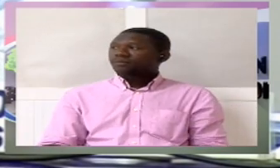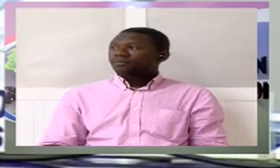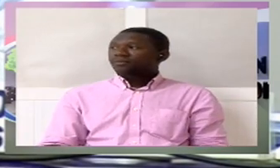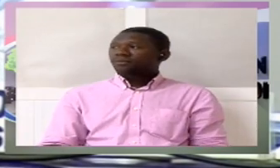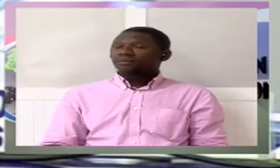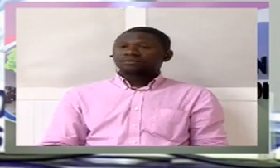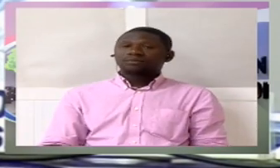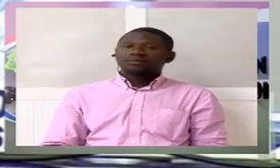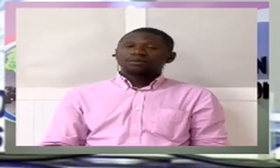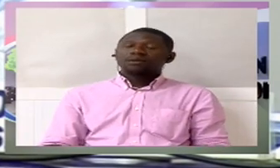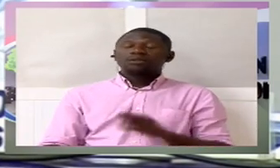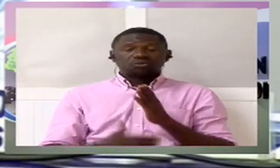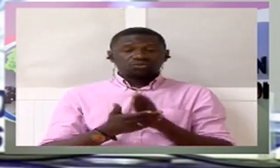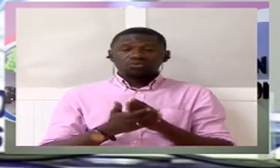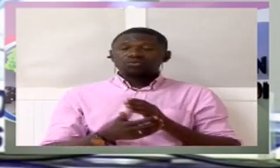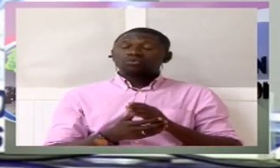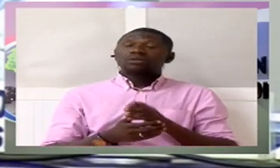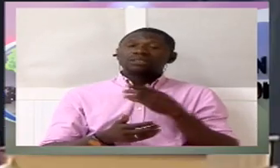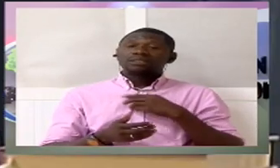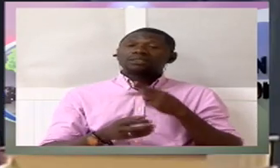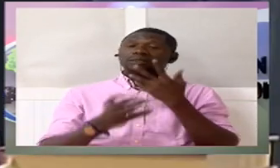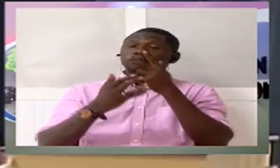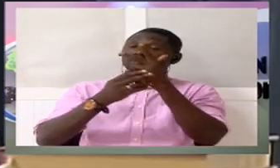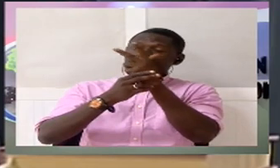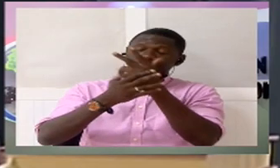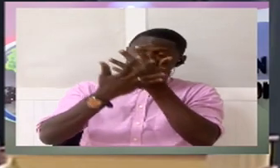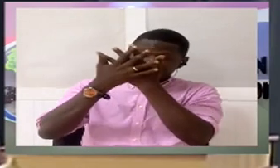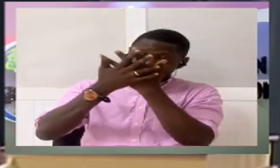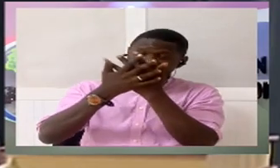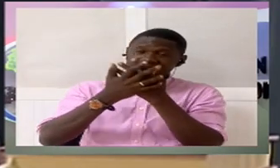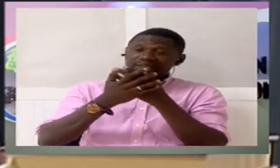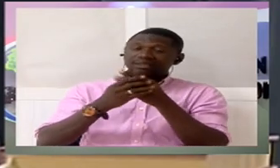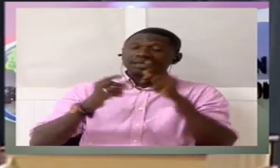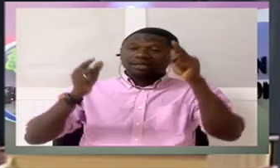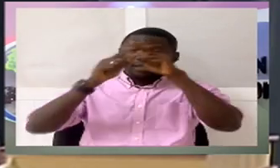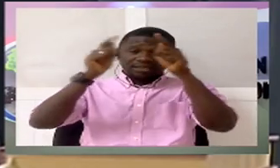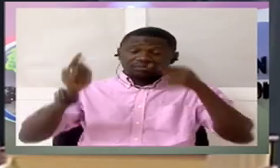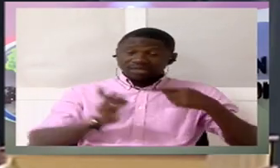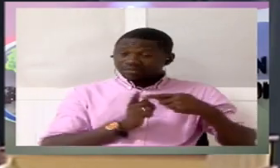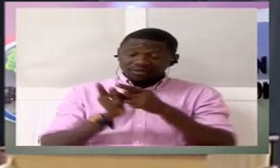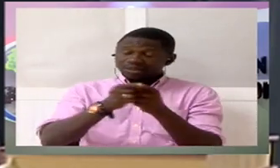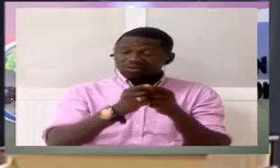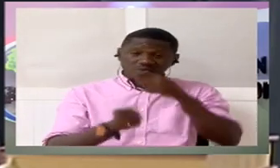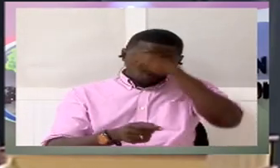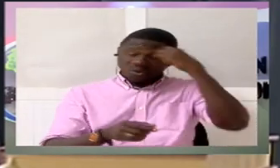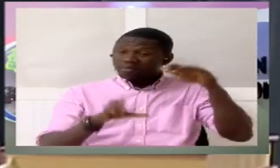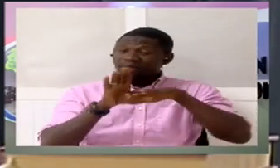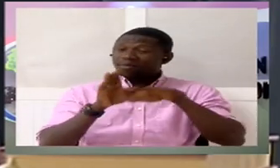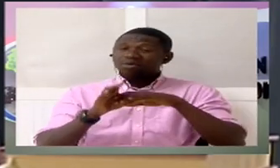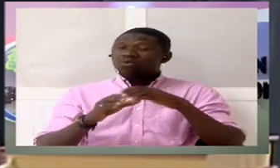was corrupt to the core. Would you agree? Madam, Ibeson na nyina ko kasola do kulalu